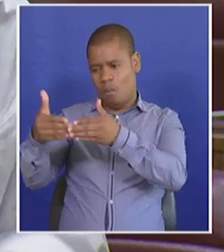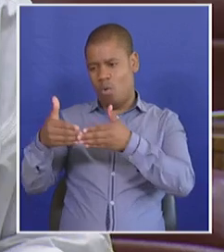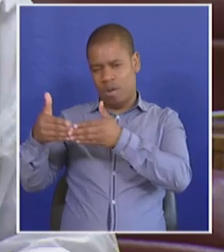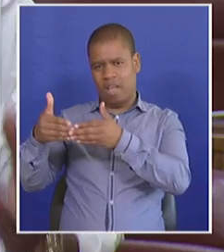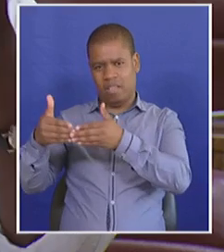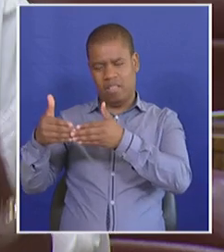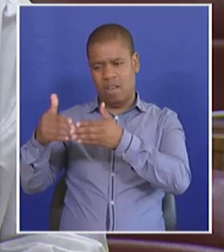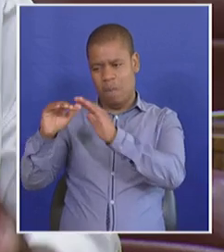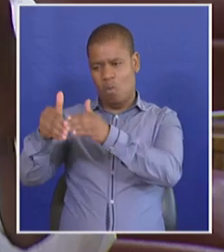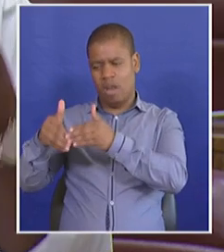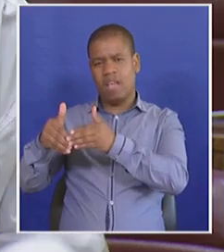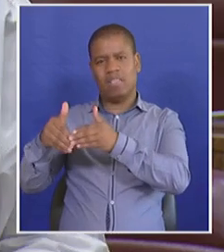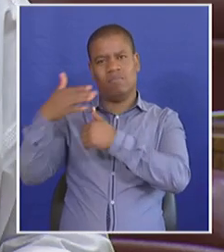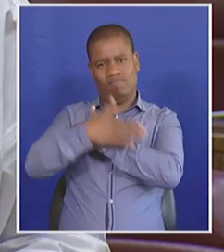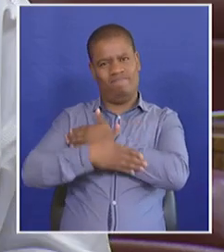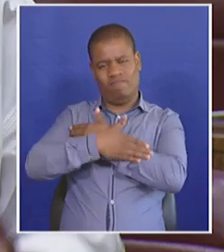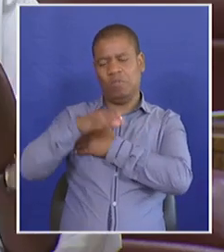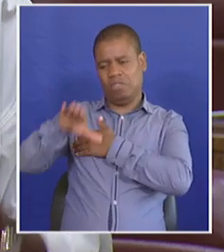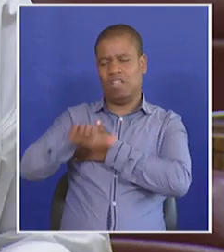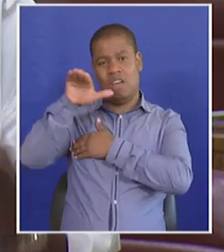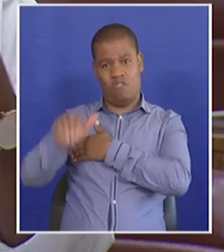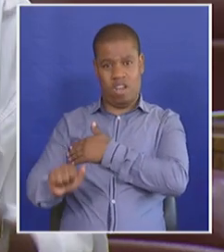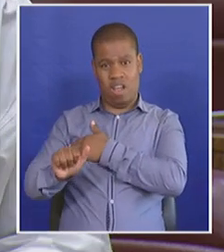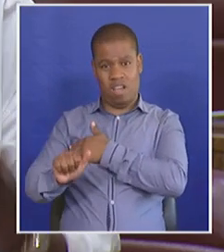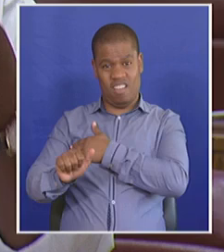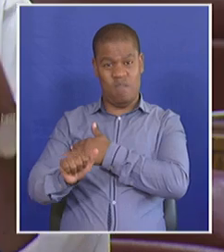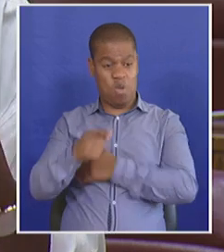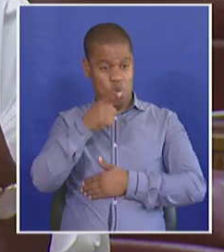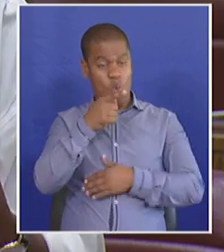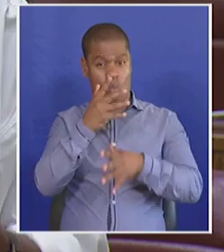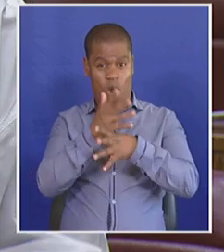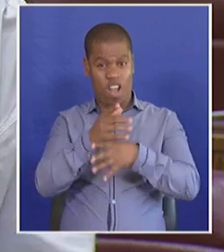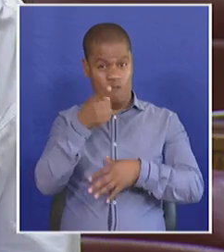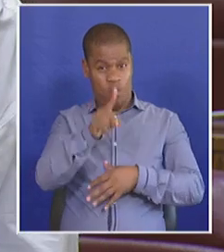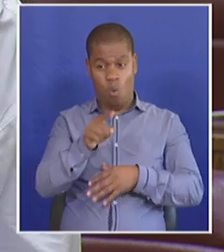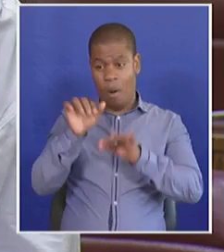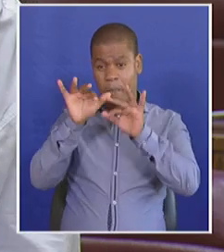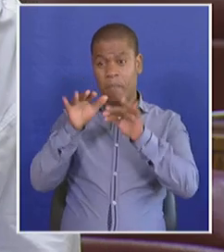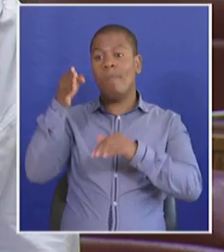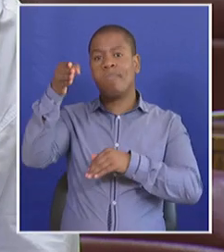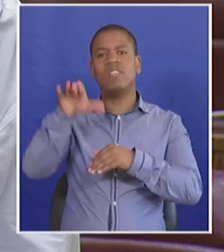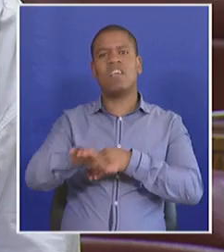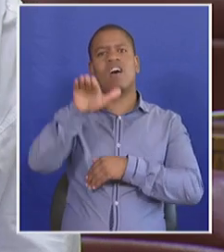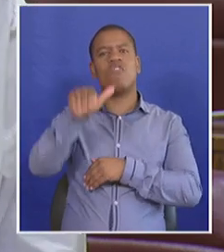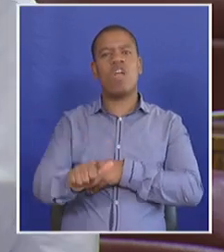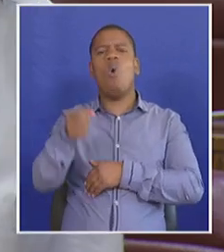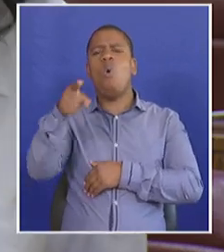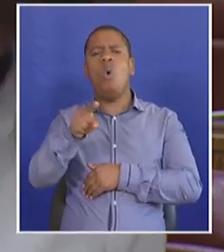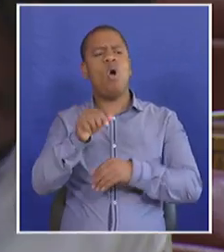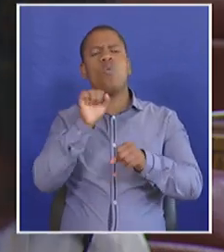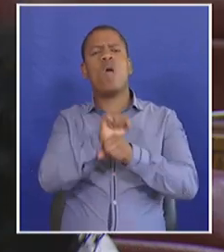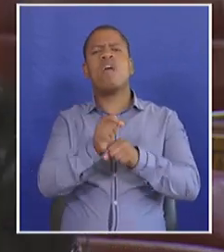you working for the people of South Africa, or are you working for the individual by the name of Jacob Zuma? Thank